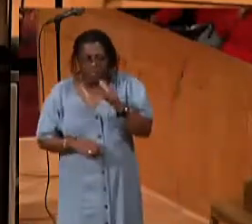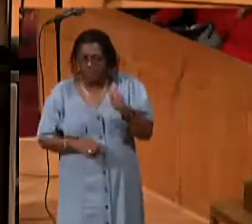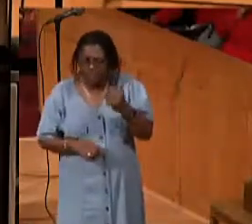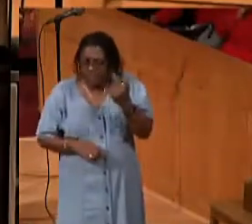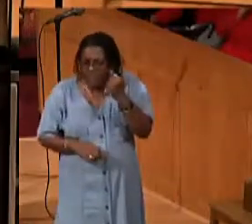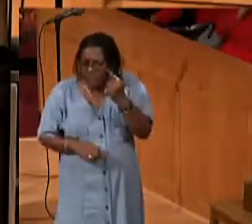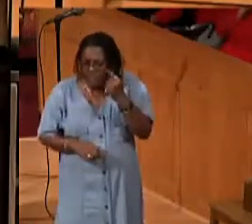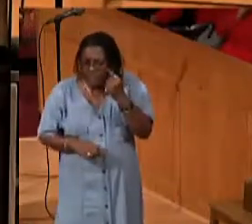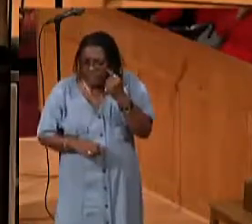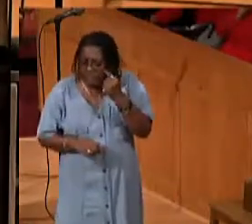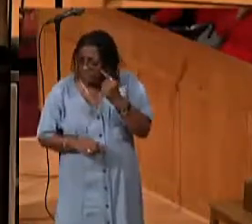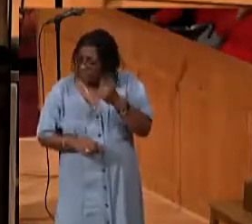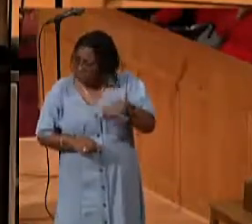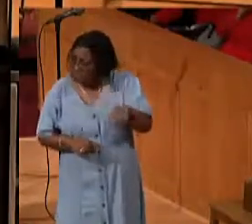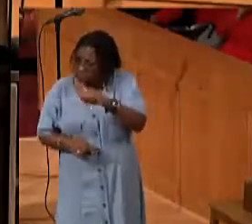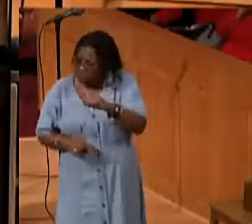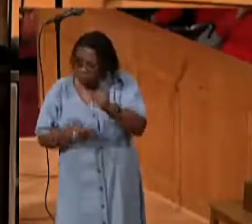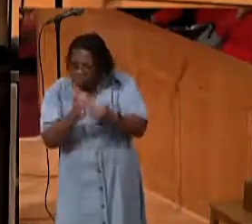folks.